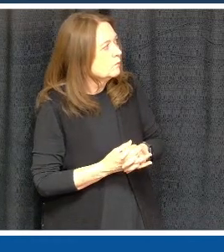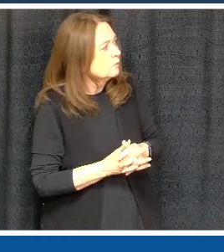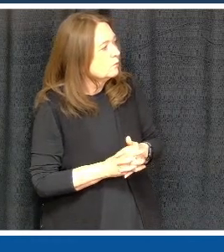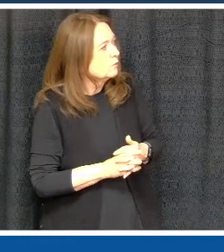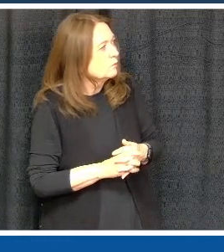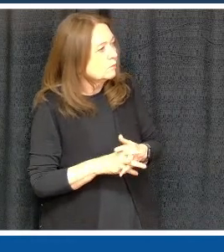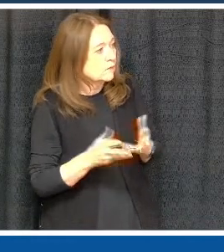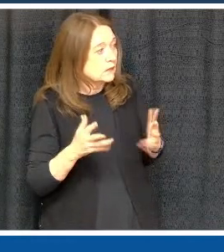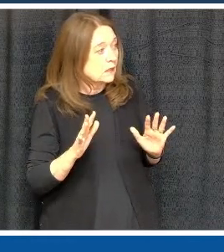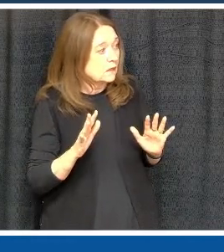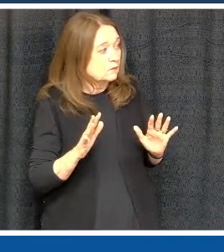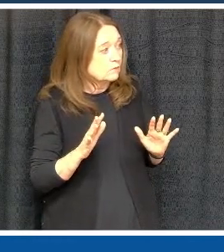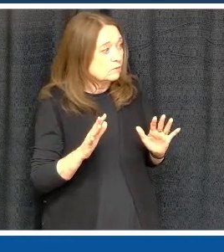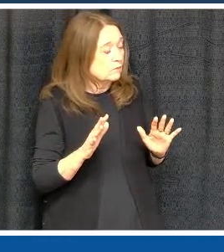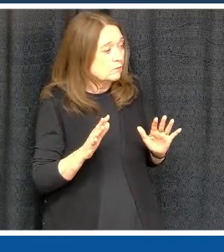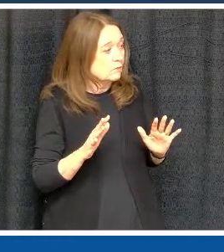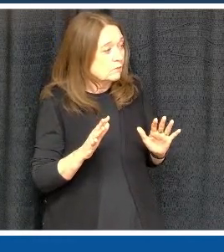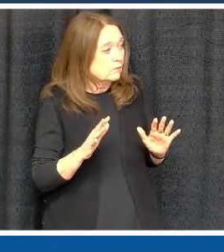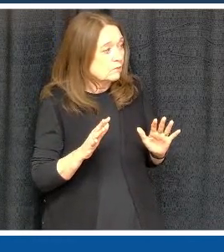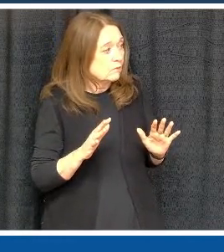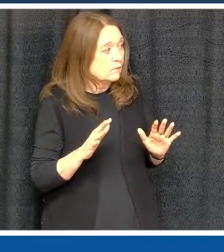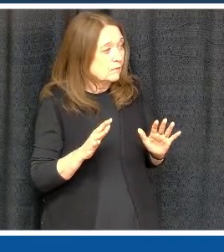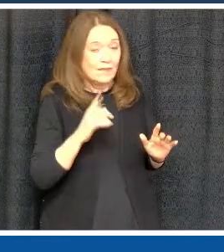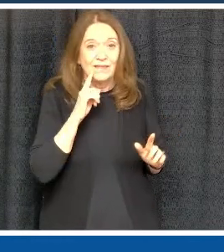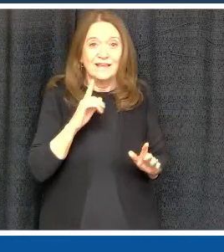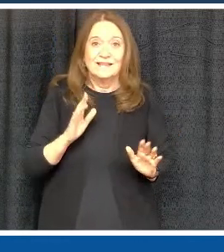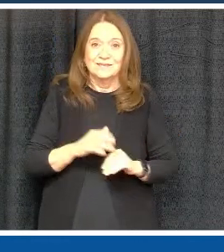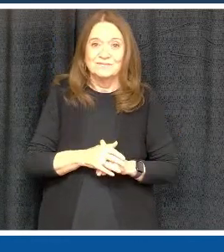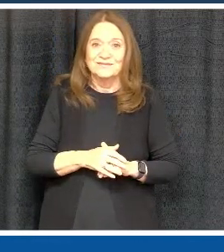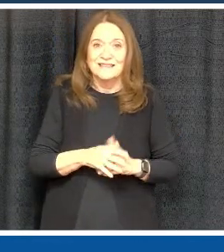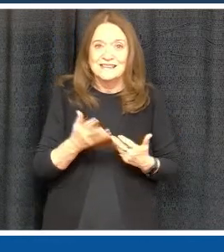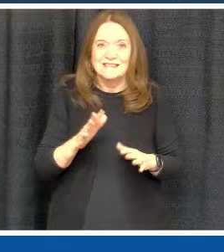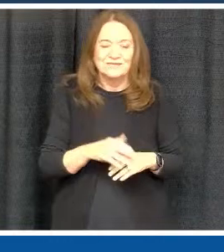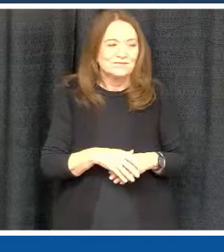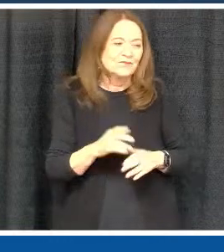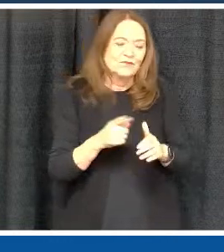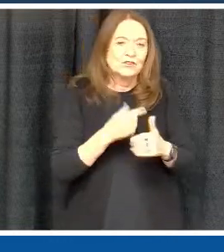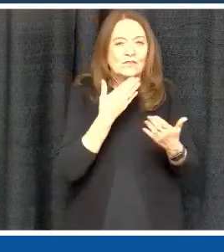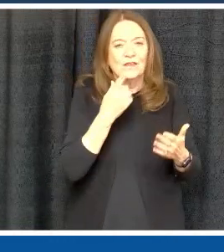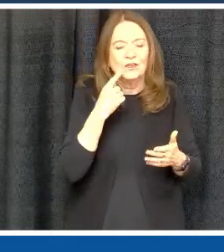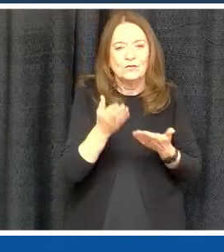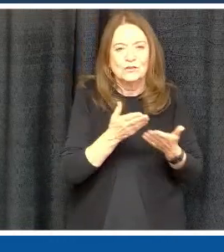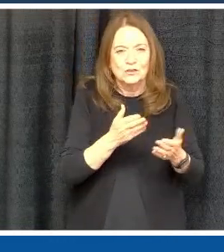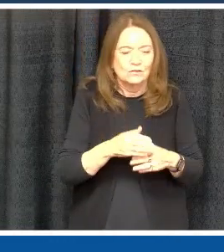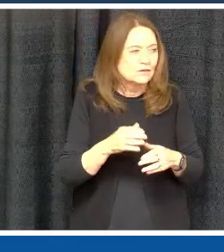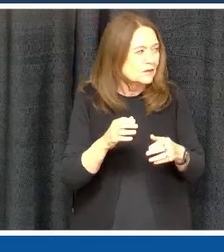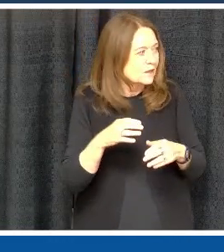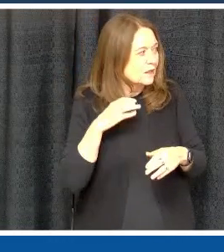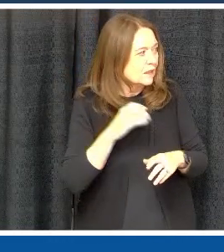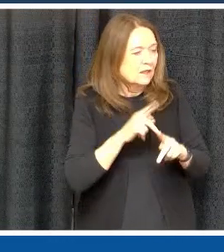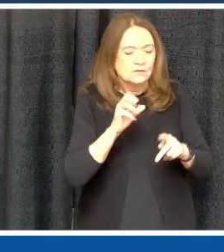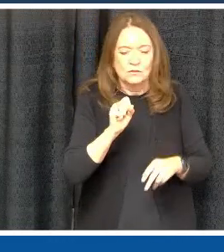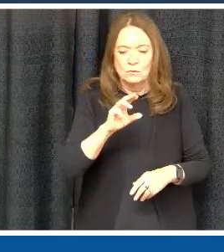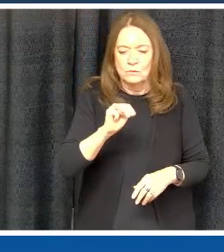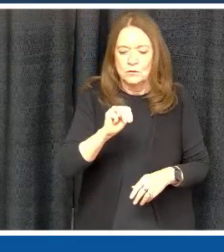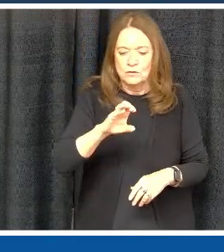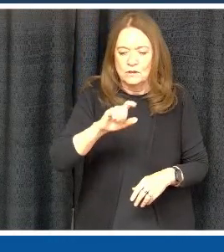Is that it? I think that covers it. Okay, thank you. First, thank you for your service. Councilperson McLaughlin, you have the